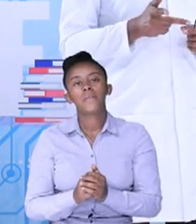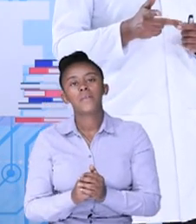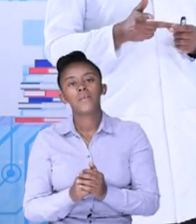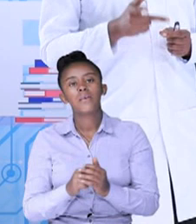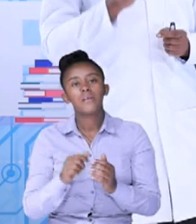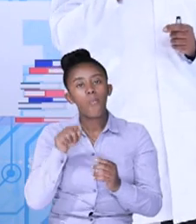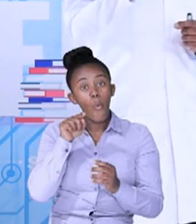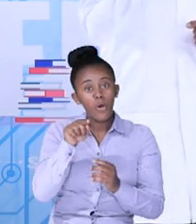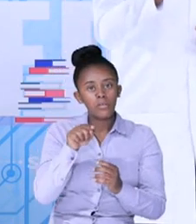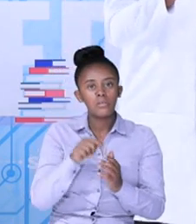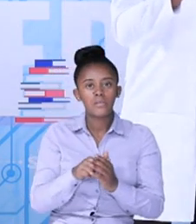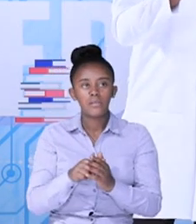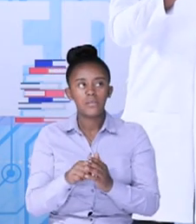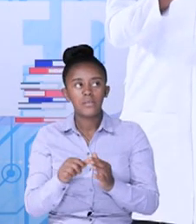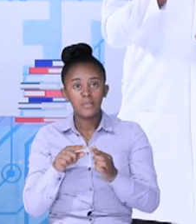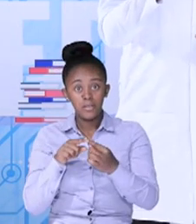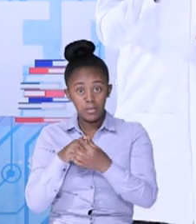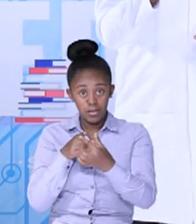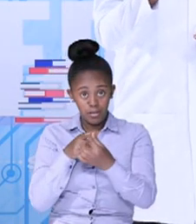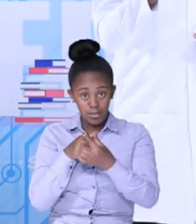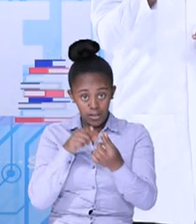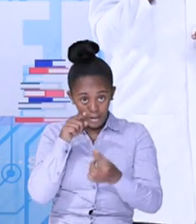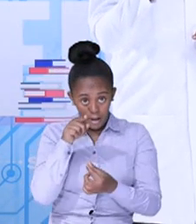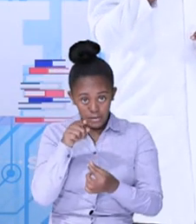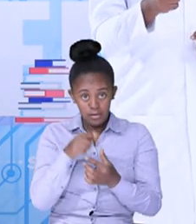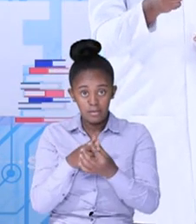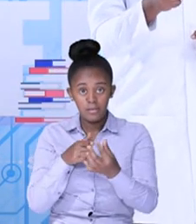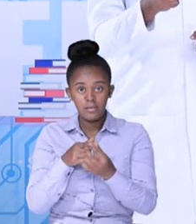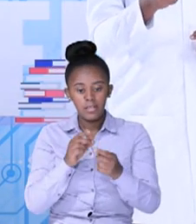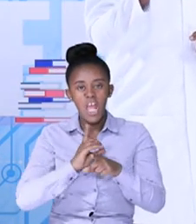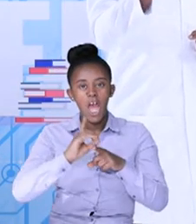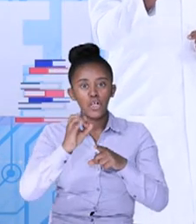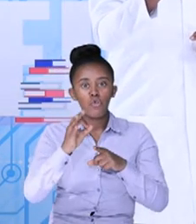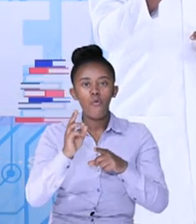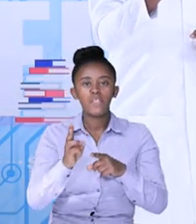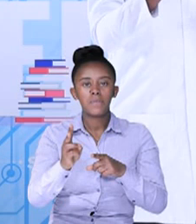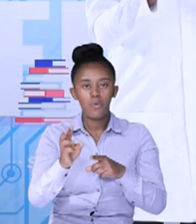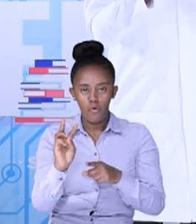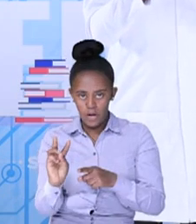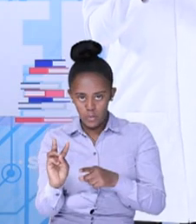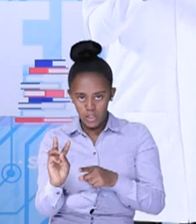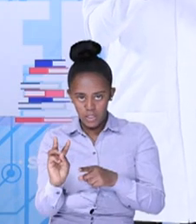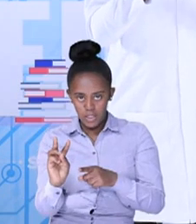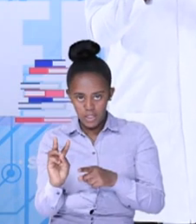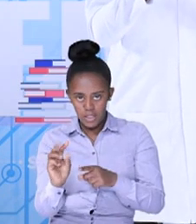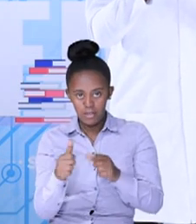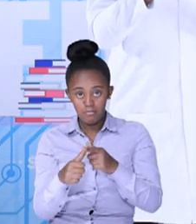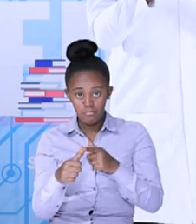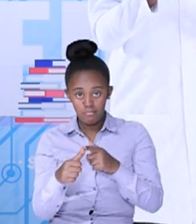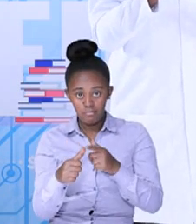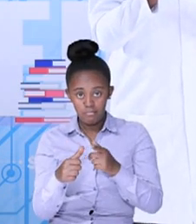you have to point your index finger to the direction of speed or velocity. And your